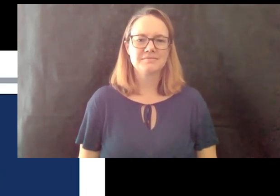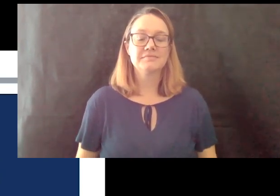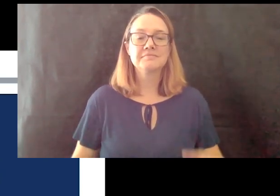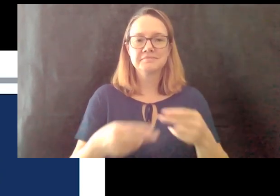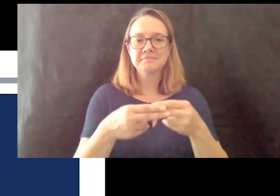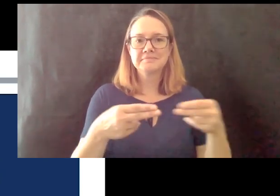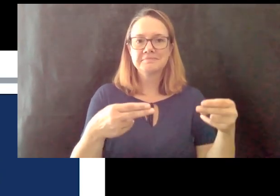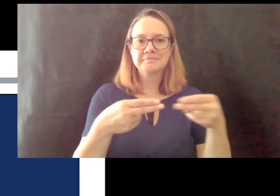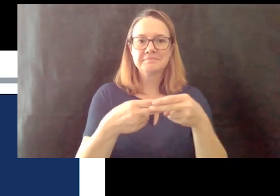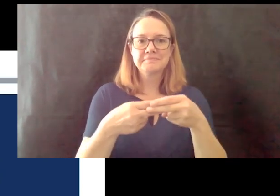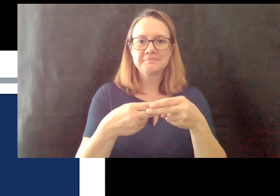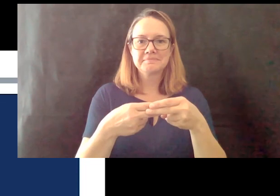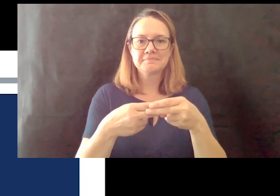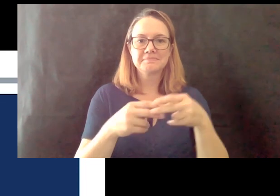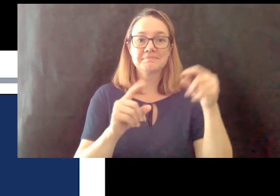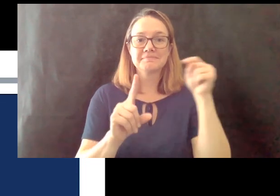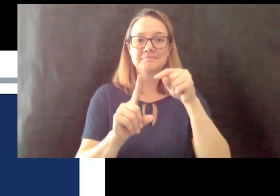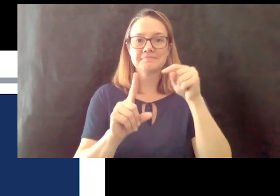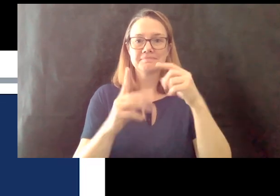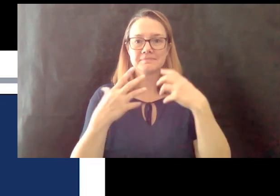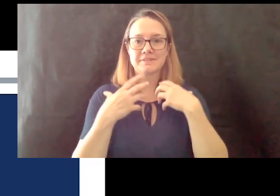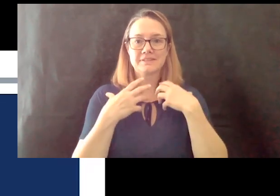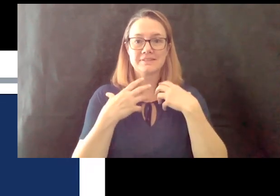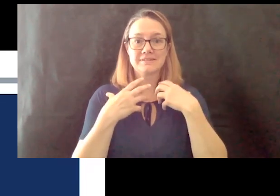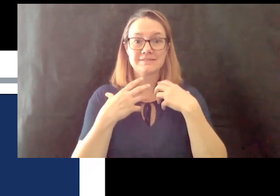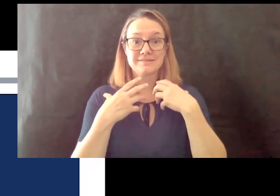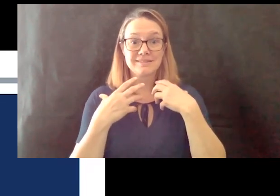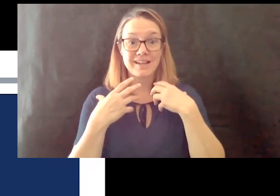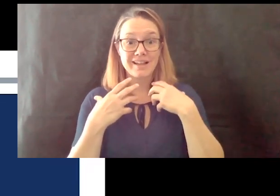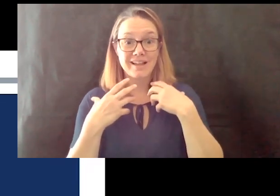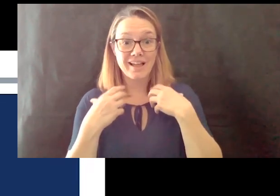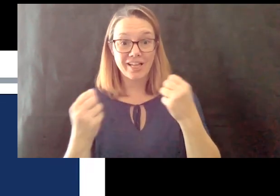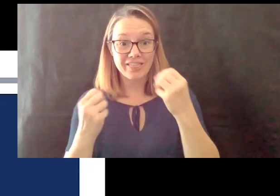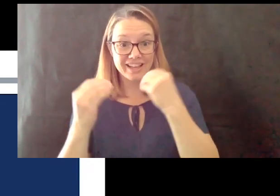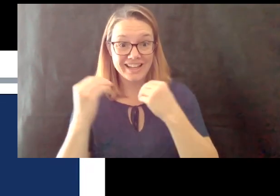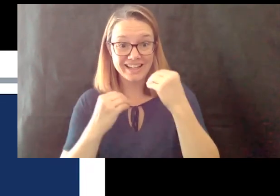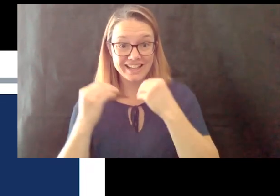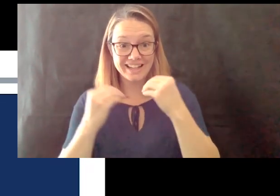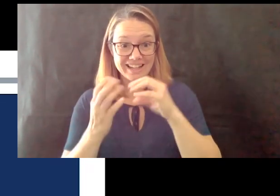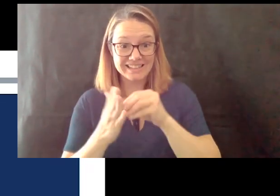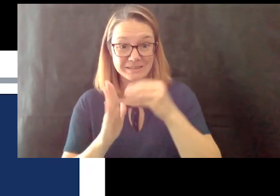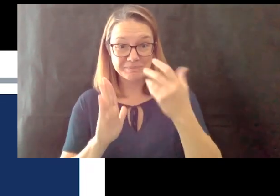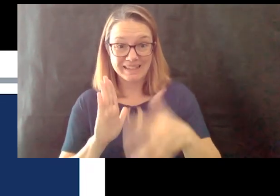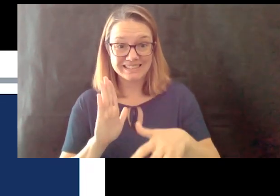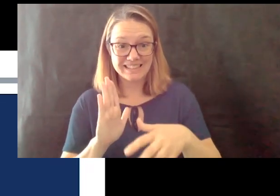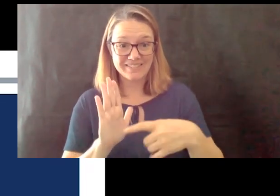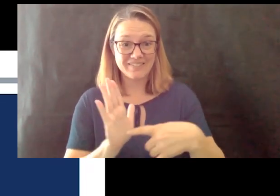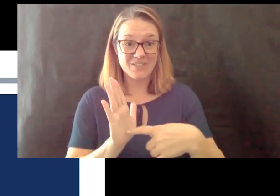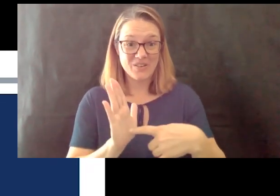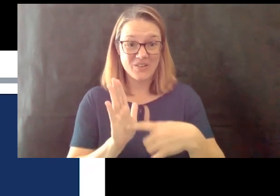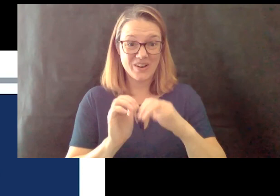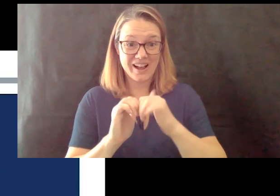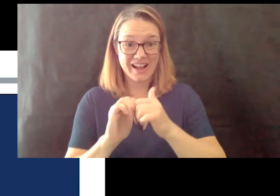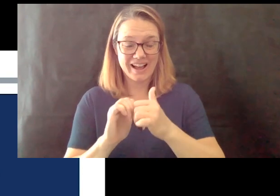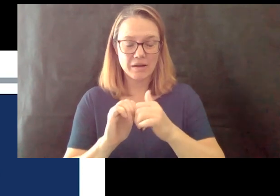So another stigma is coming up here. Isn't healthy eating expensive? How am I going to afford